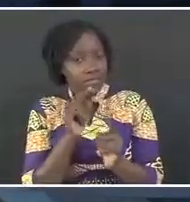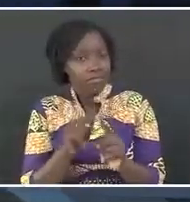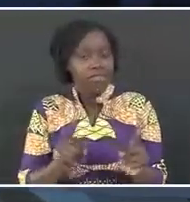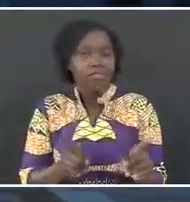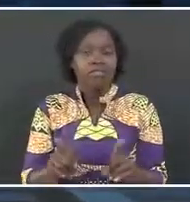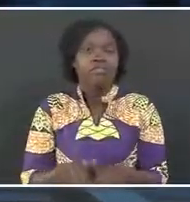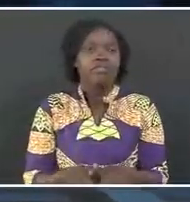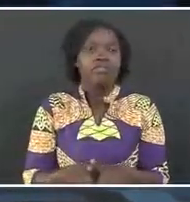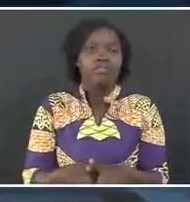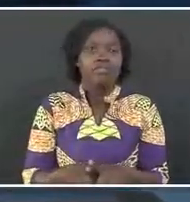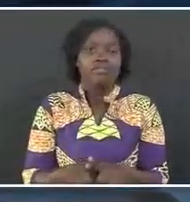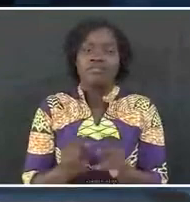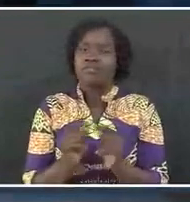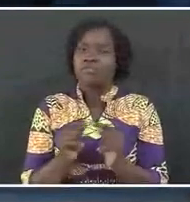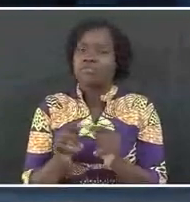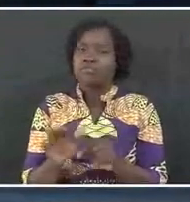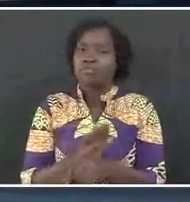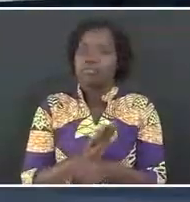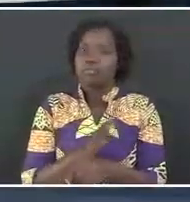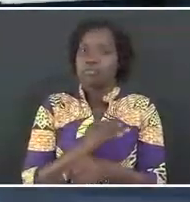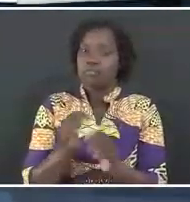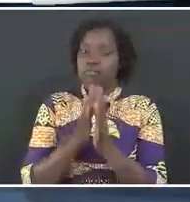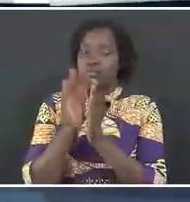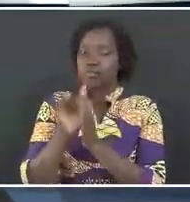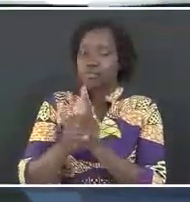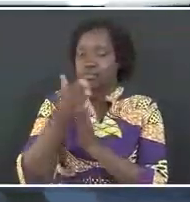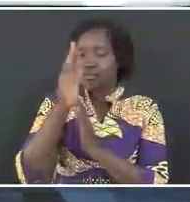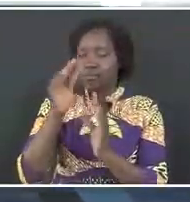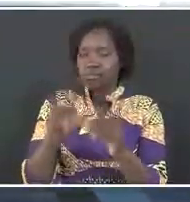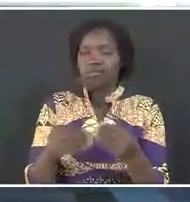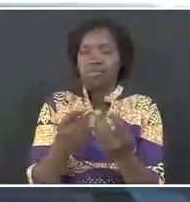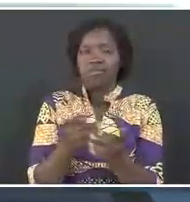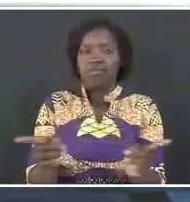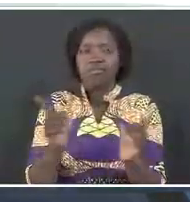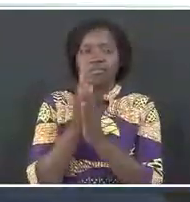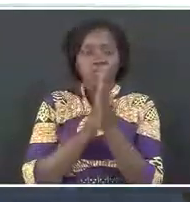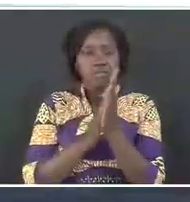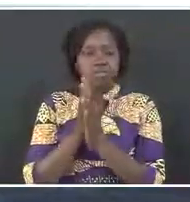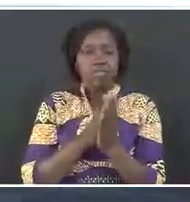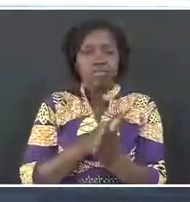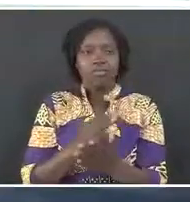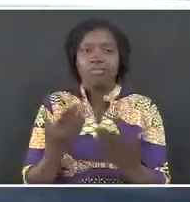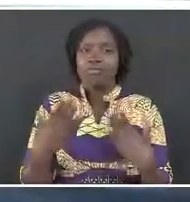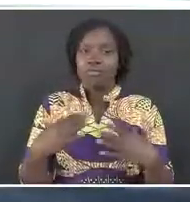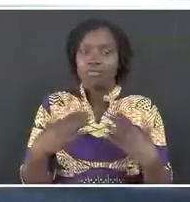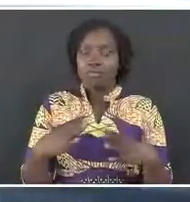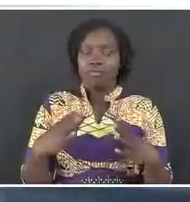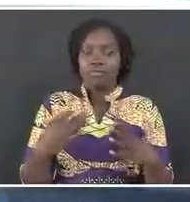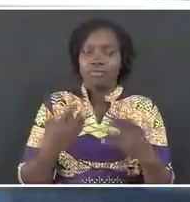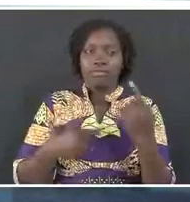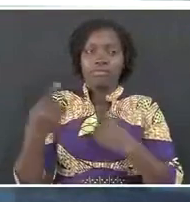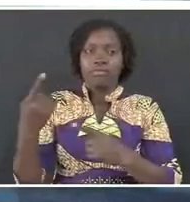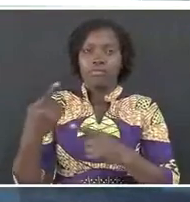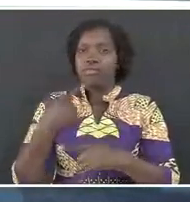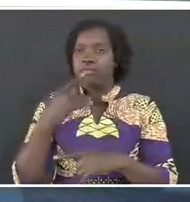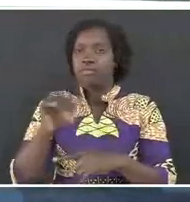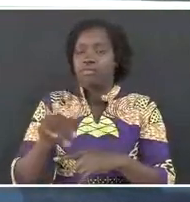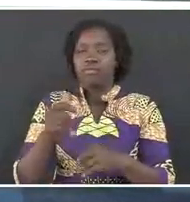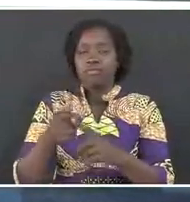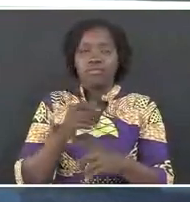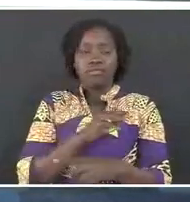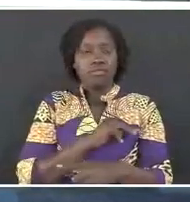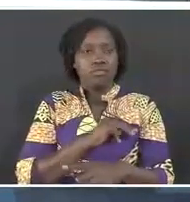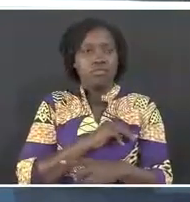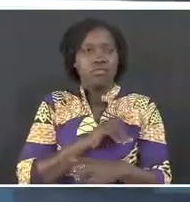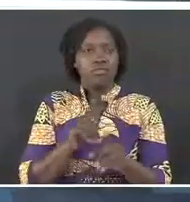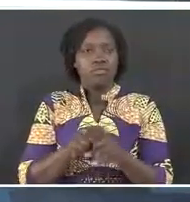and sisters, it is painful. And I pray that God will give us a passion for souls. That when we are from mission, we will